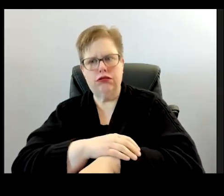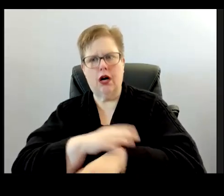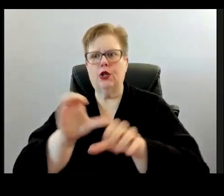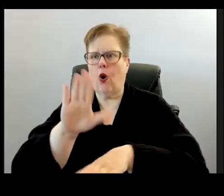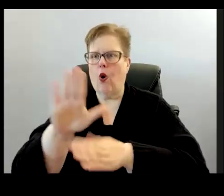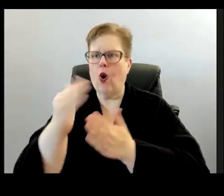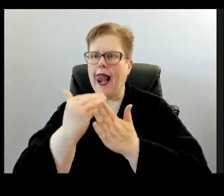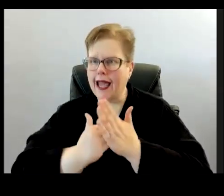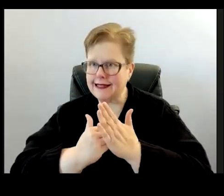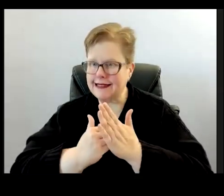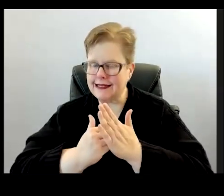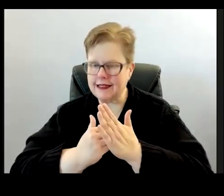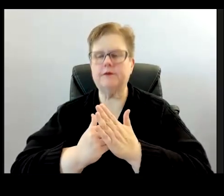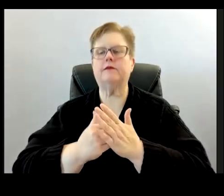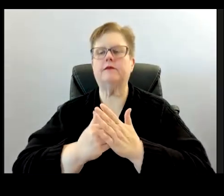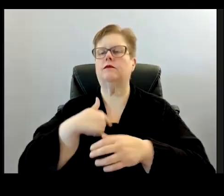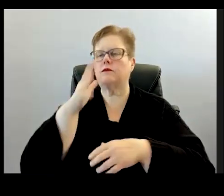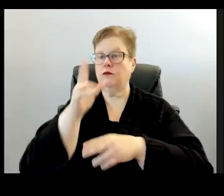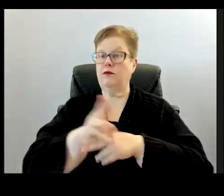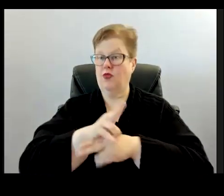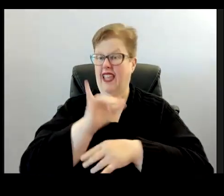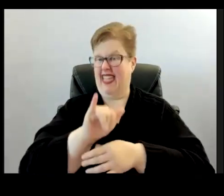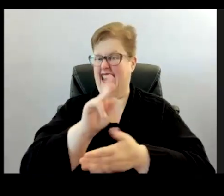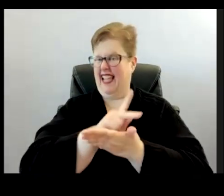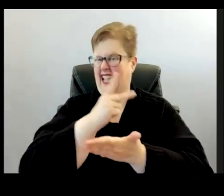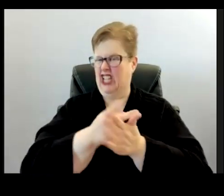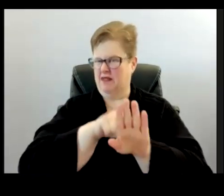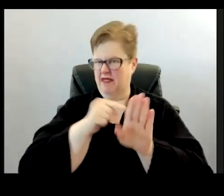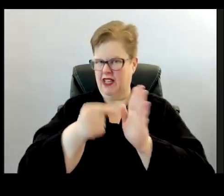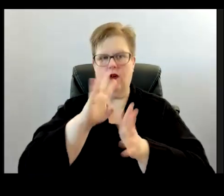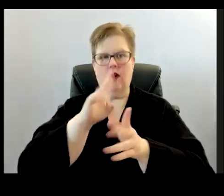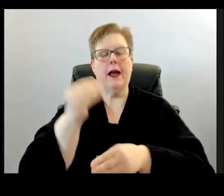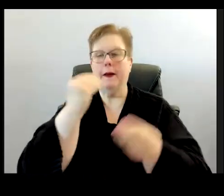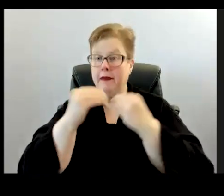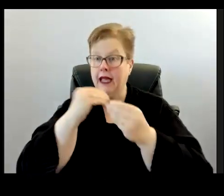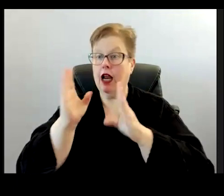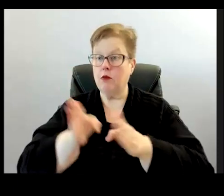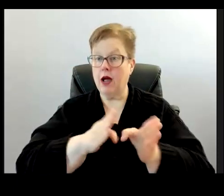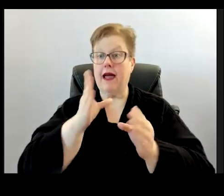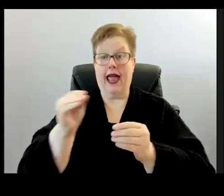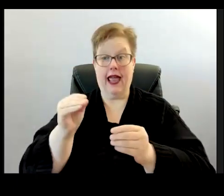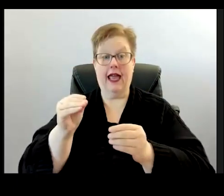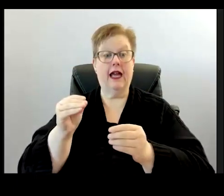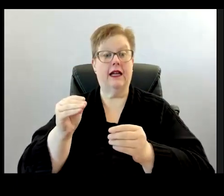list. We're going to use that kitchen metaphor to talk about meal prep and planning in